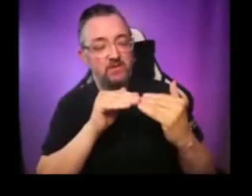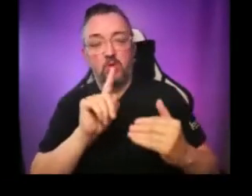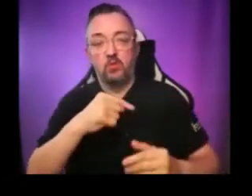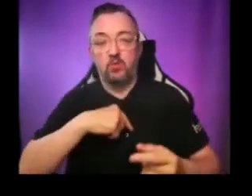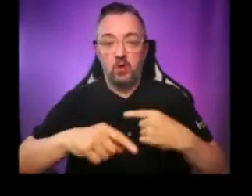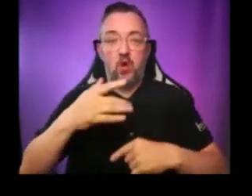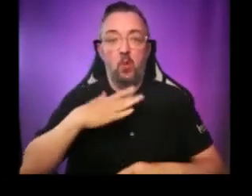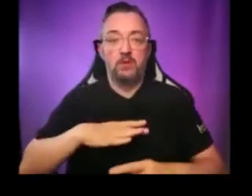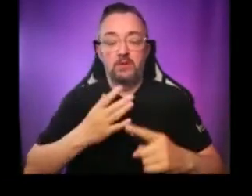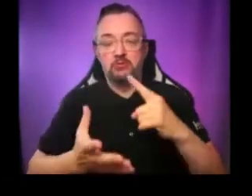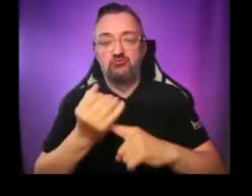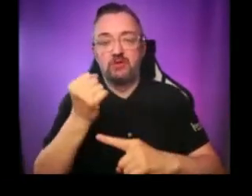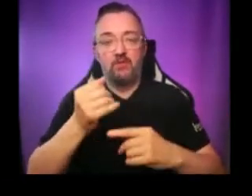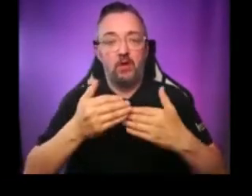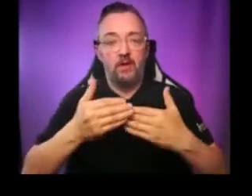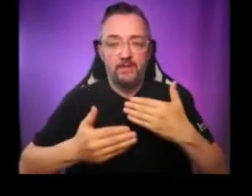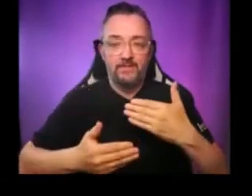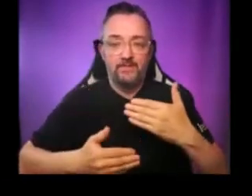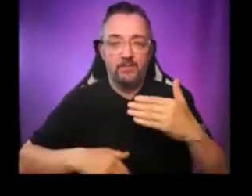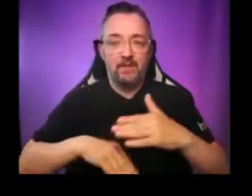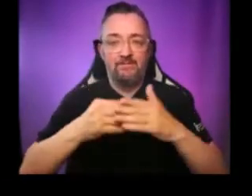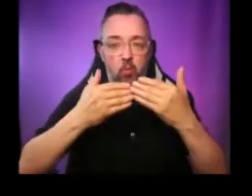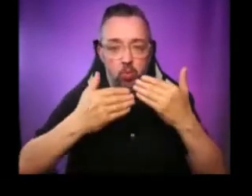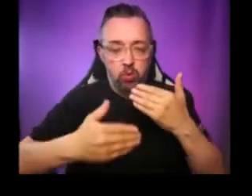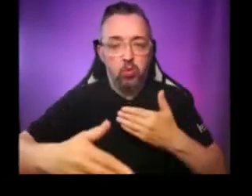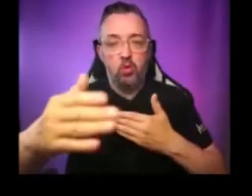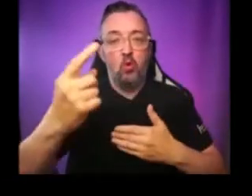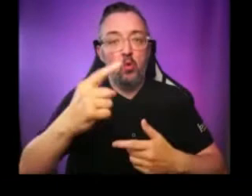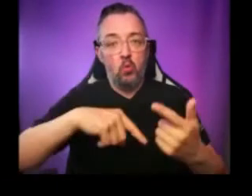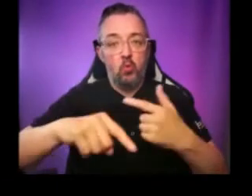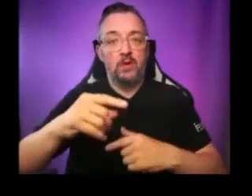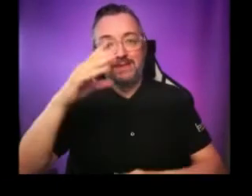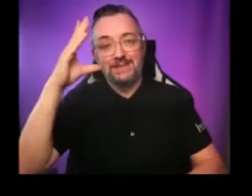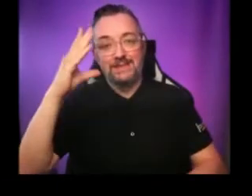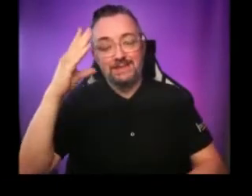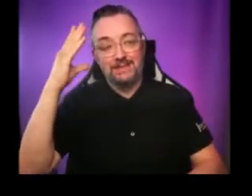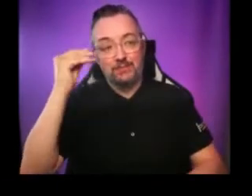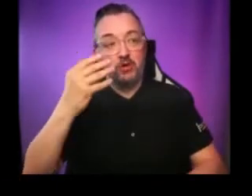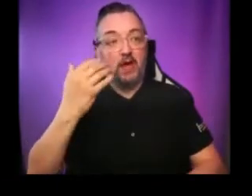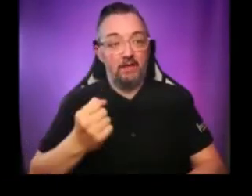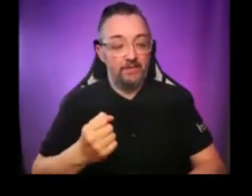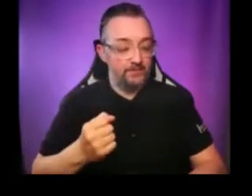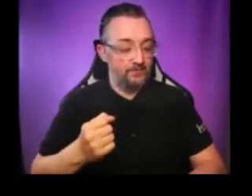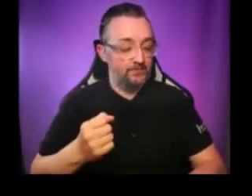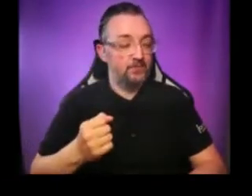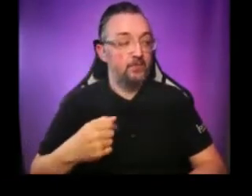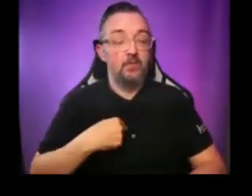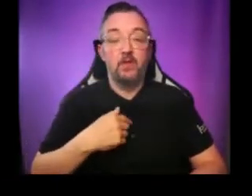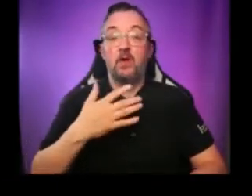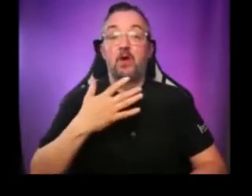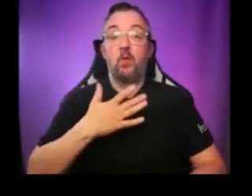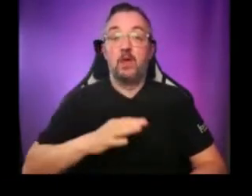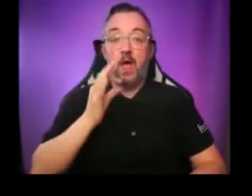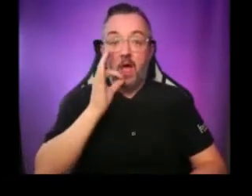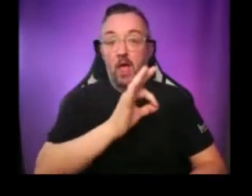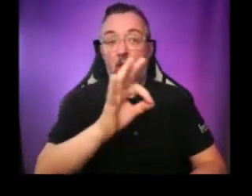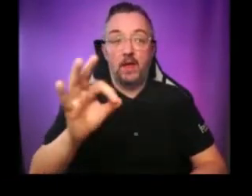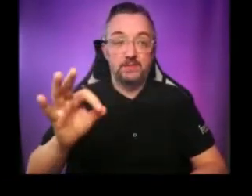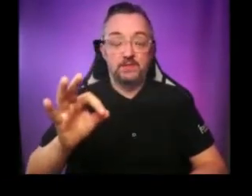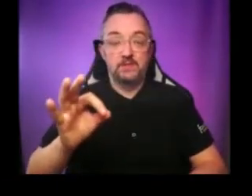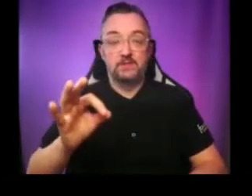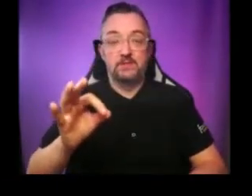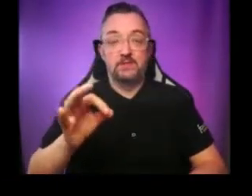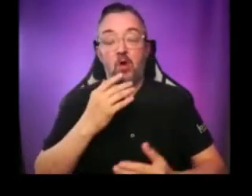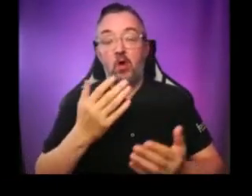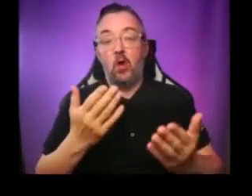in terms of our whole pathway for people living with dementia. So with that in mind, colleagues, I would like to ask you to actually